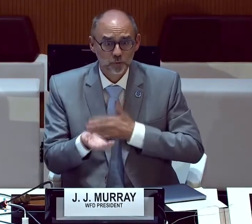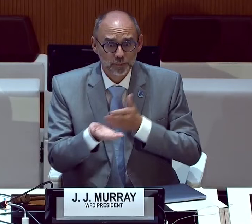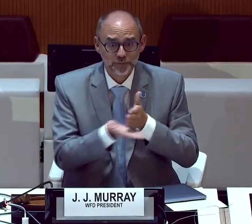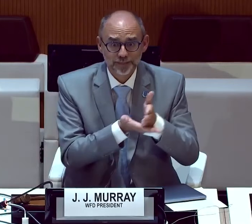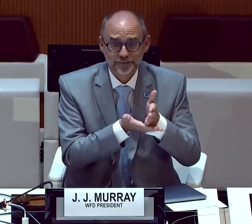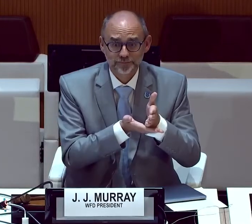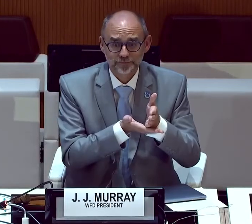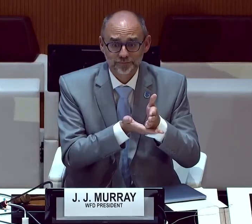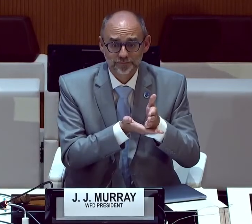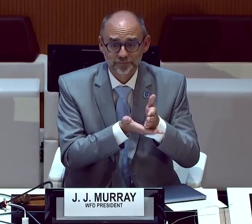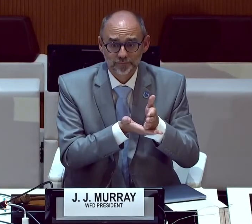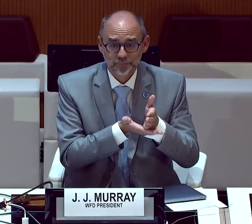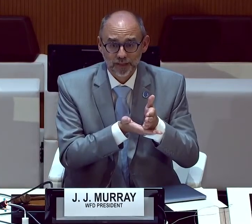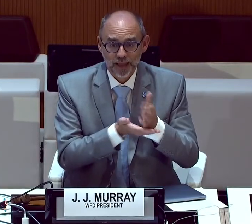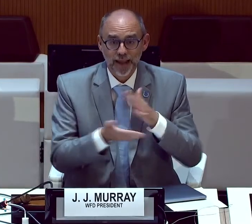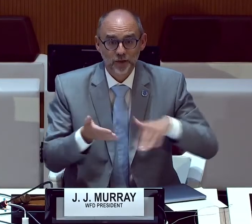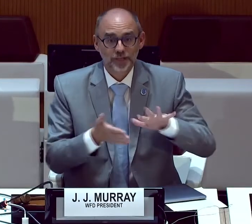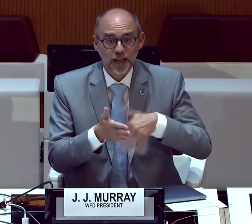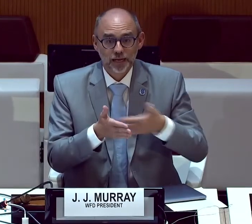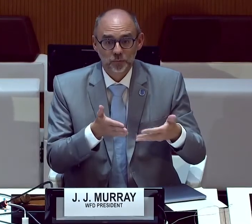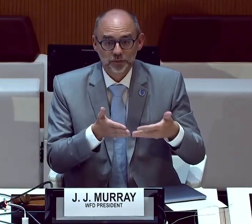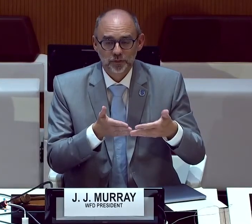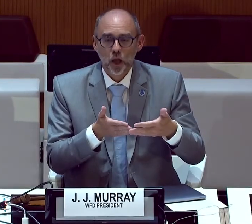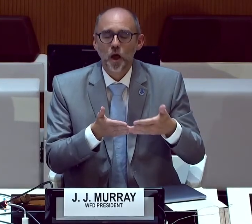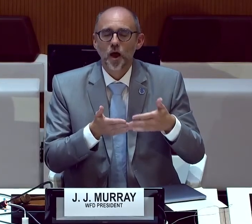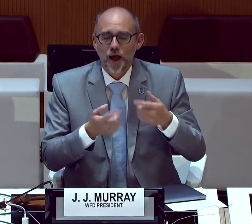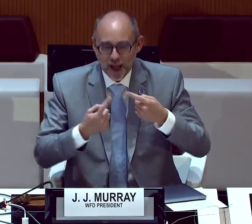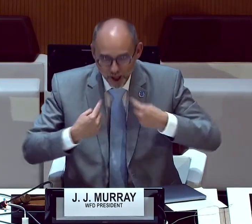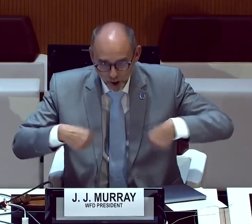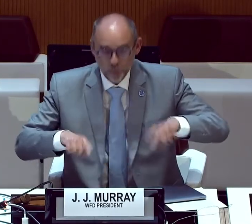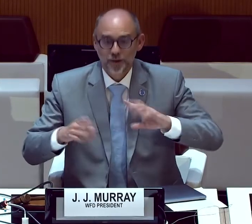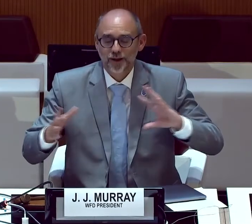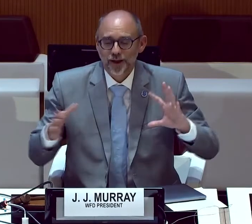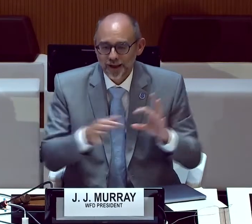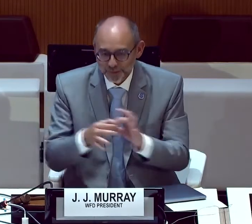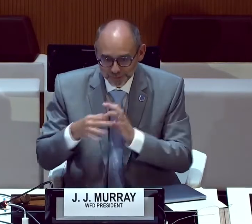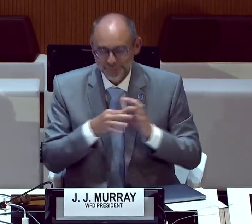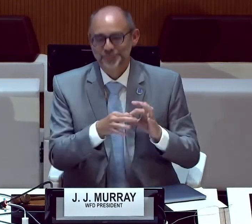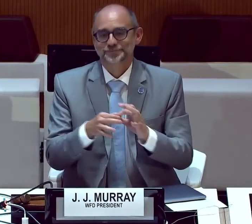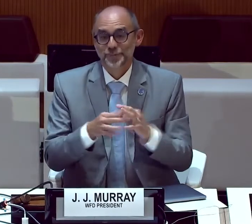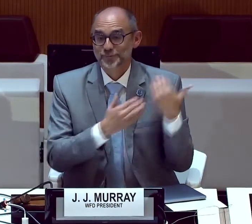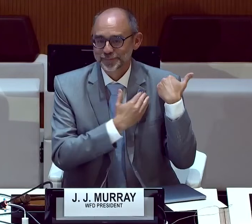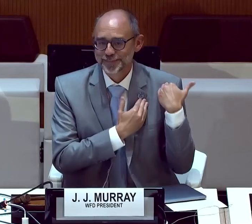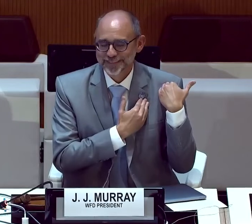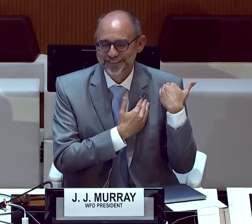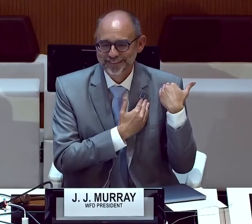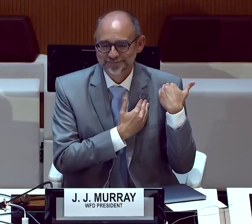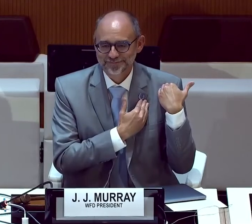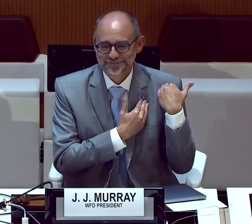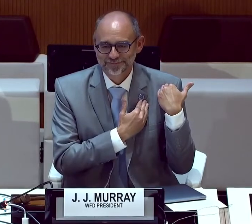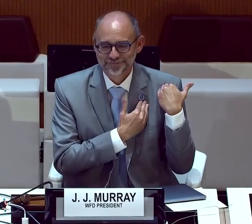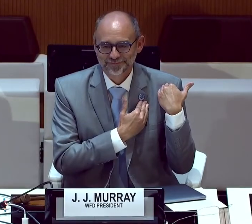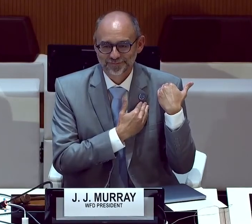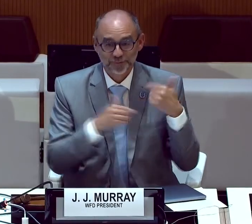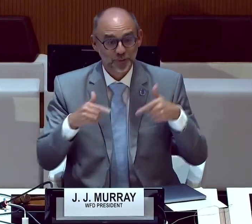It's a fundamental human right for you. National sign languages are our